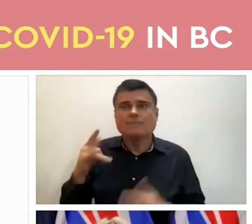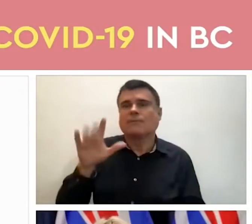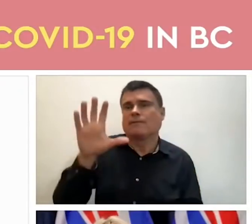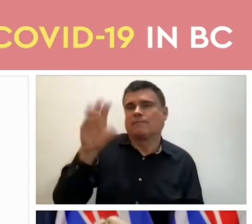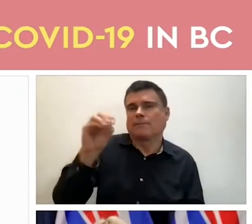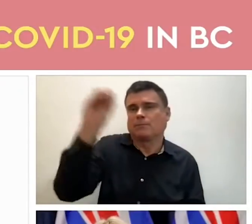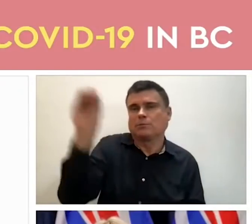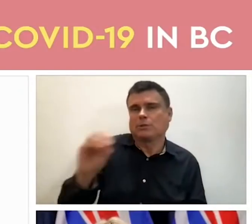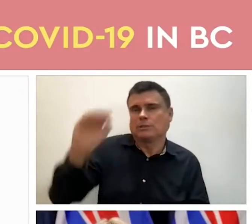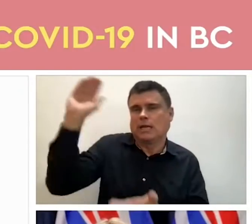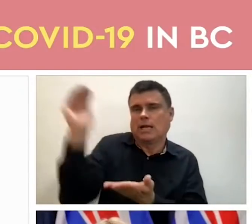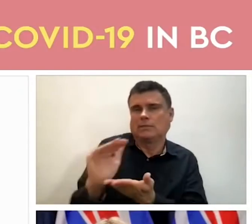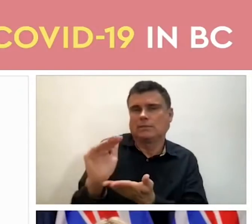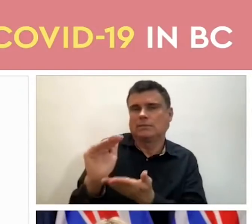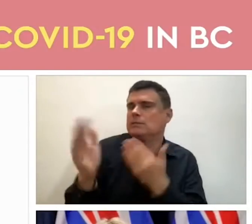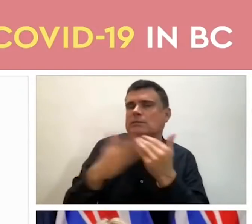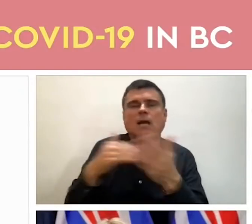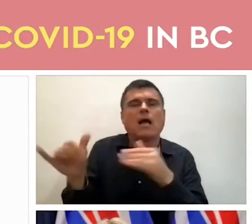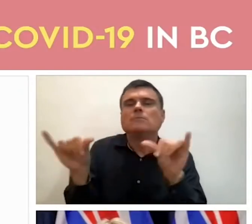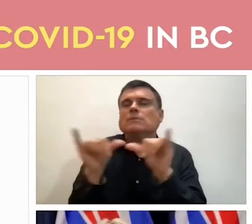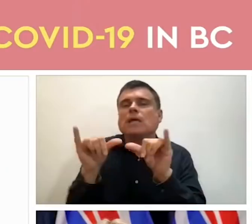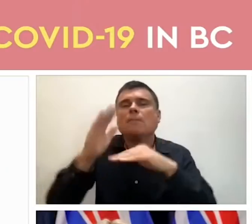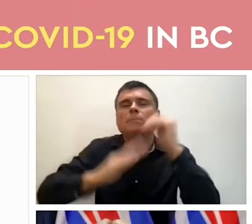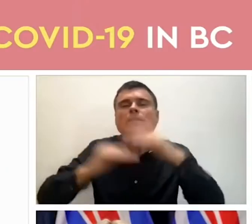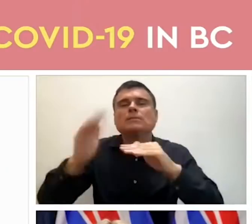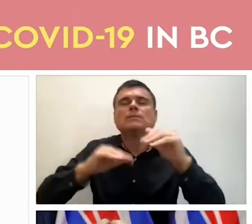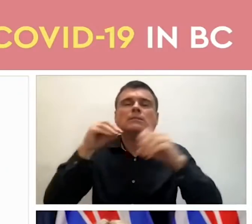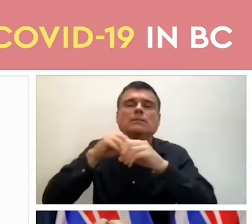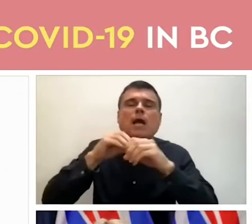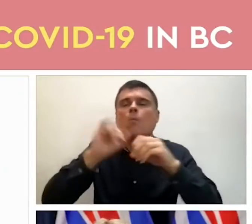venue size. So that includes movie theaters,